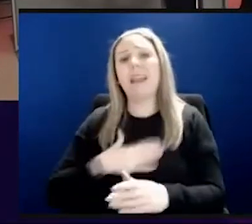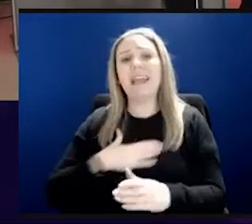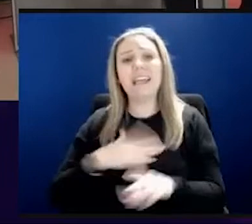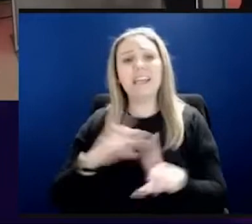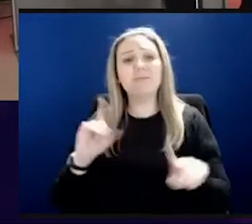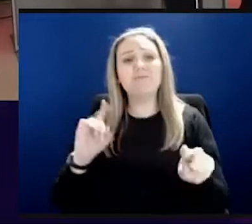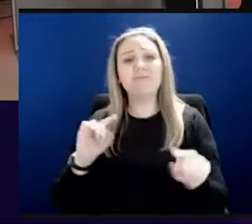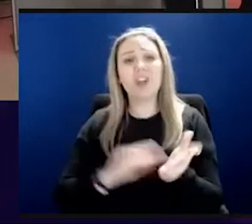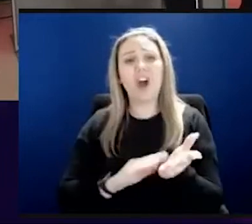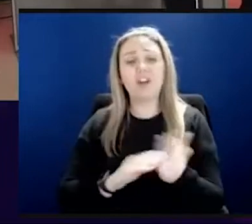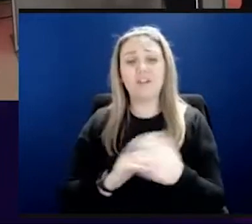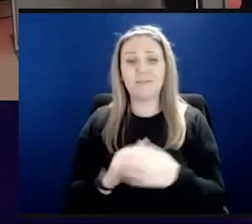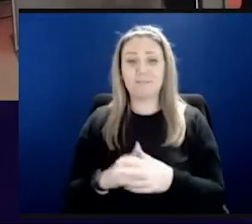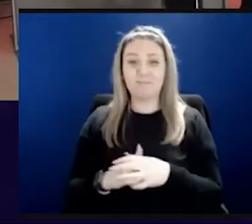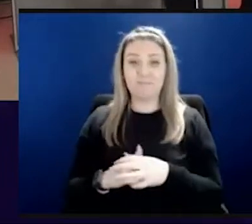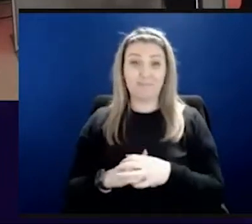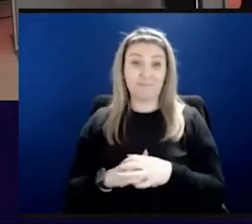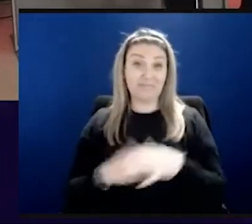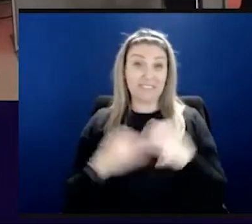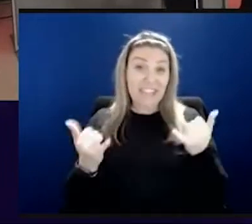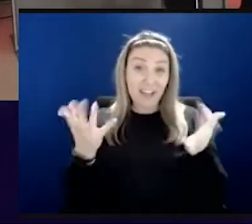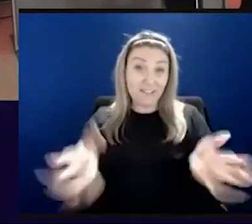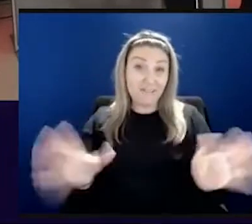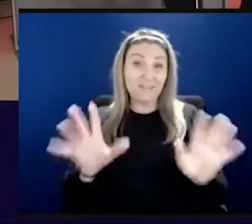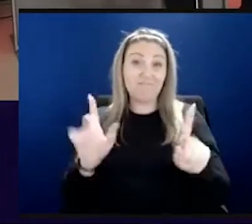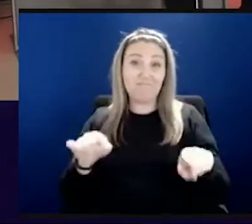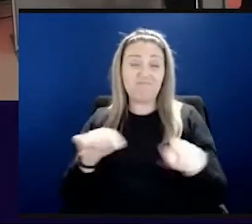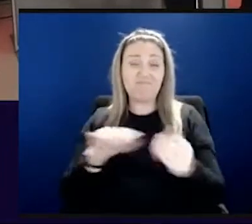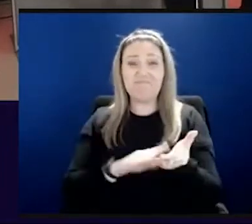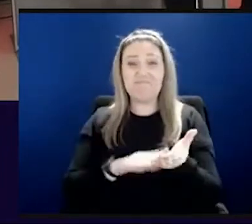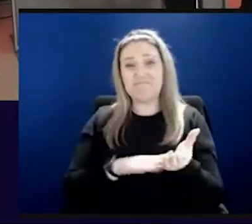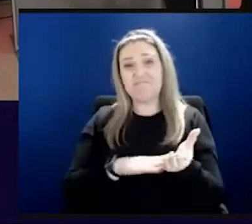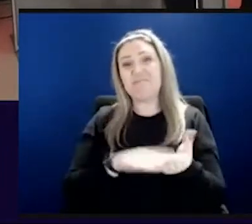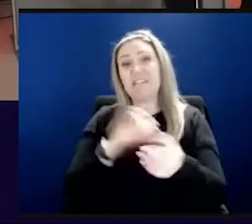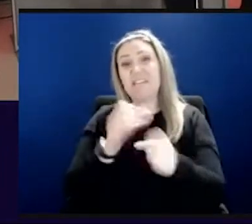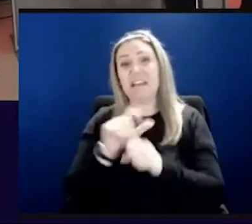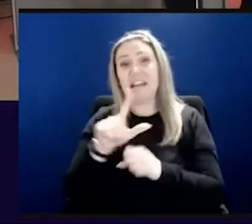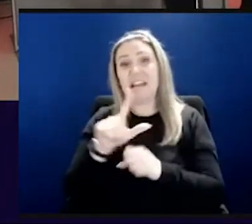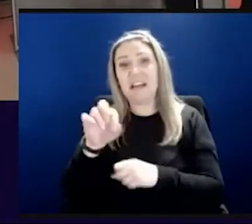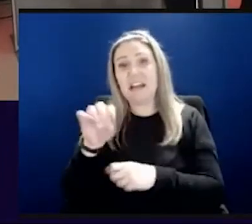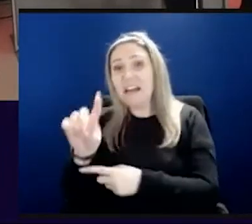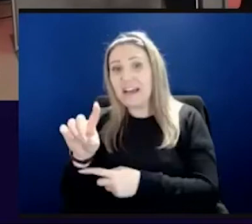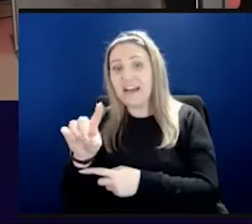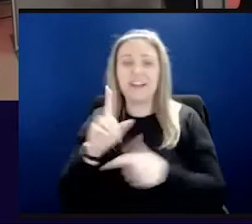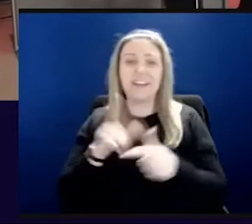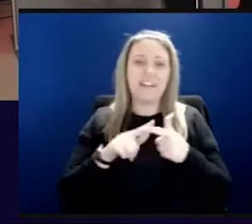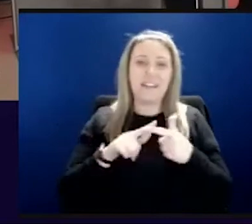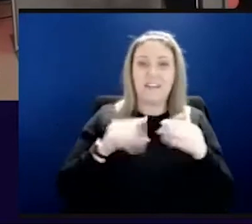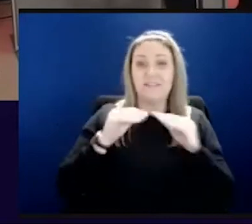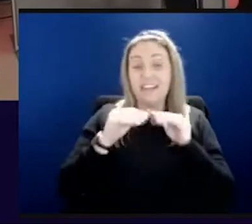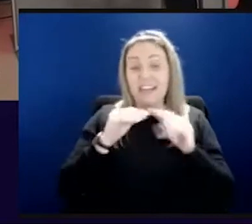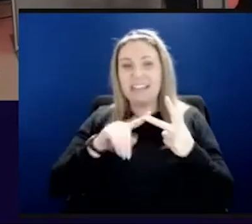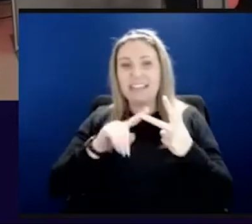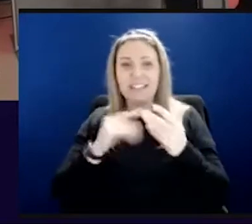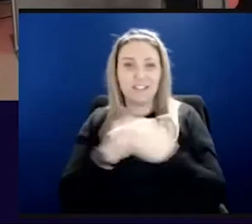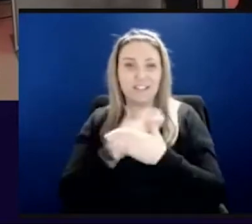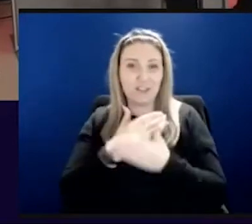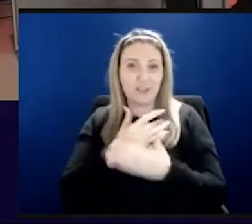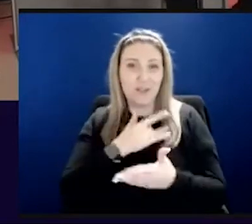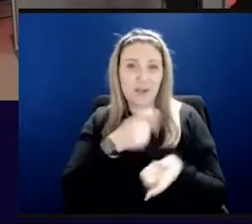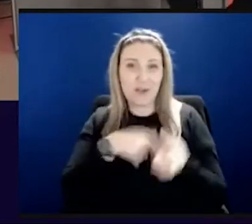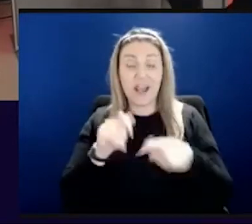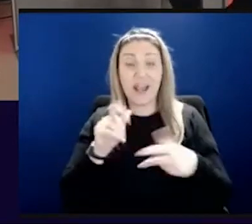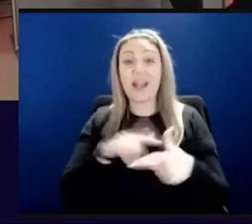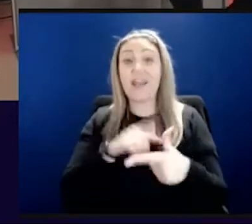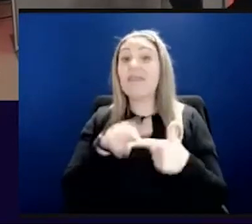Now, you did, you got your LVAD, then you got your LVAD fixed, and then you got your new heart. And then you